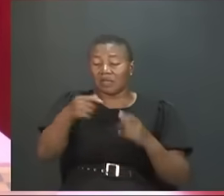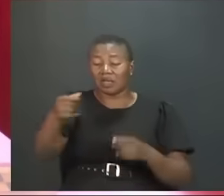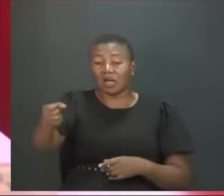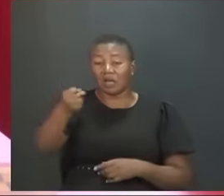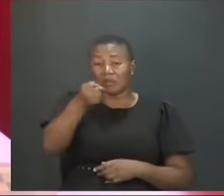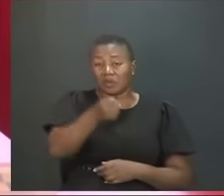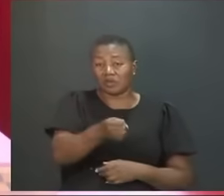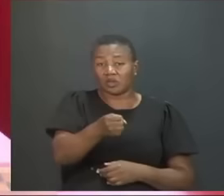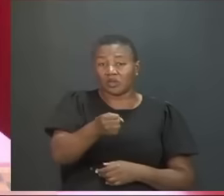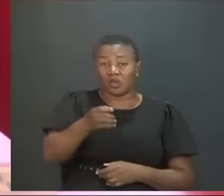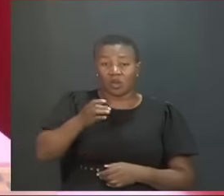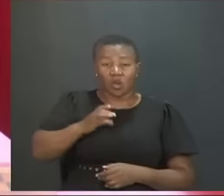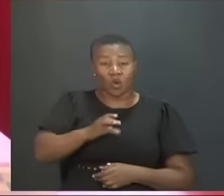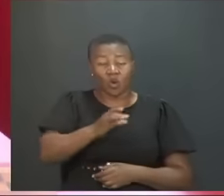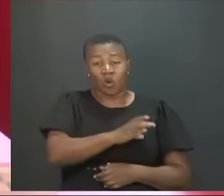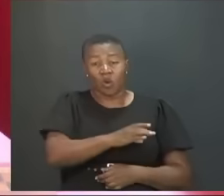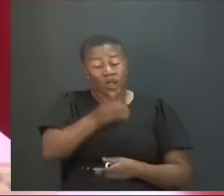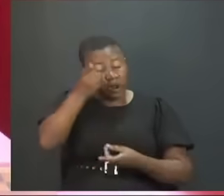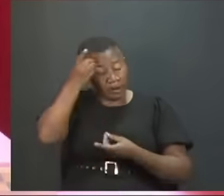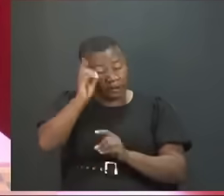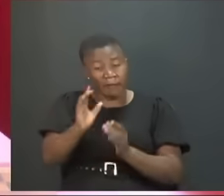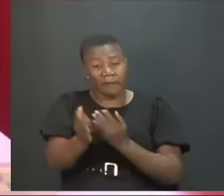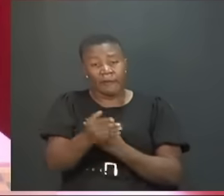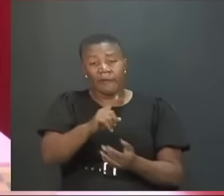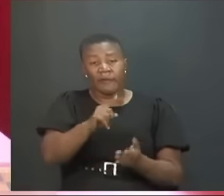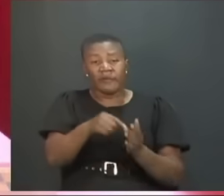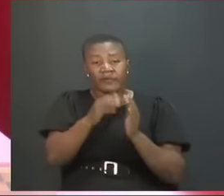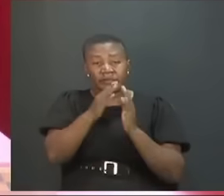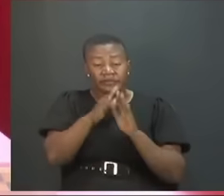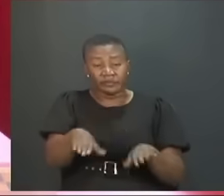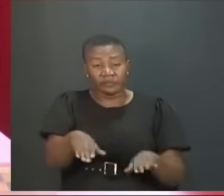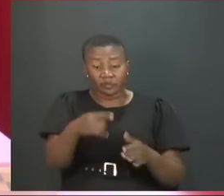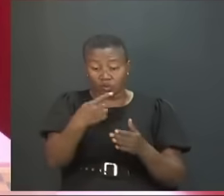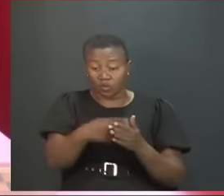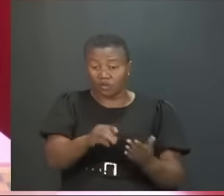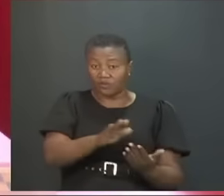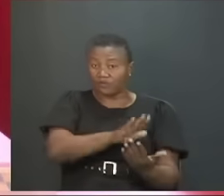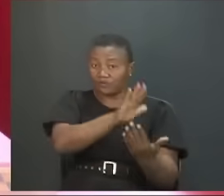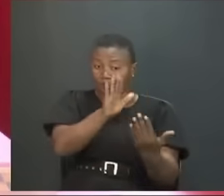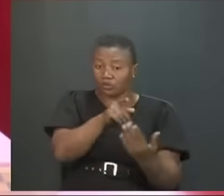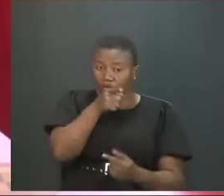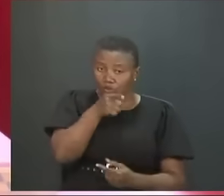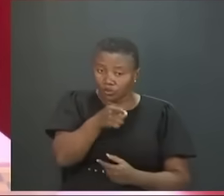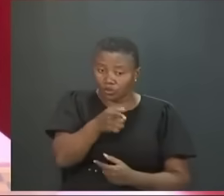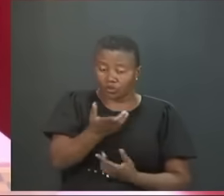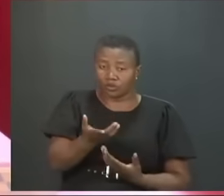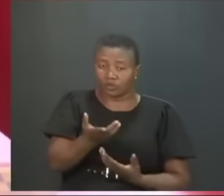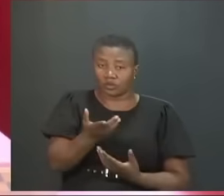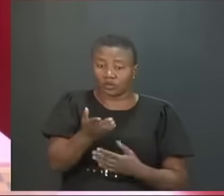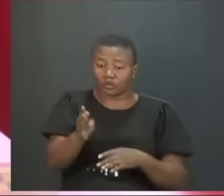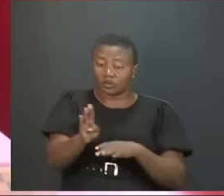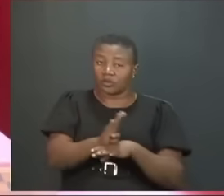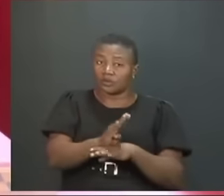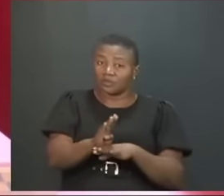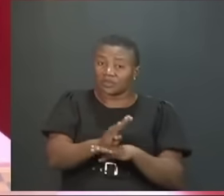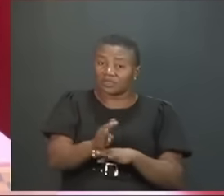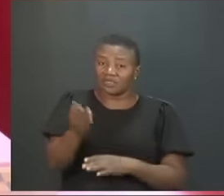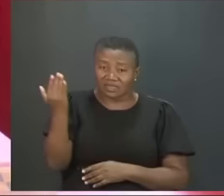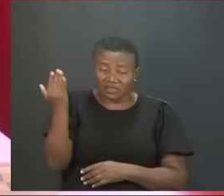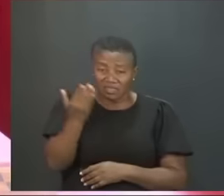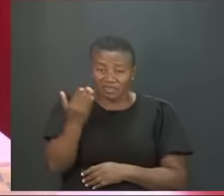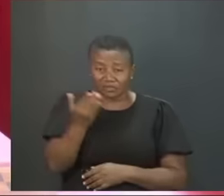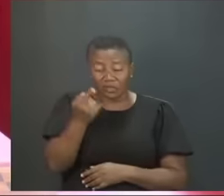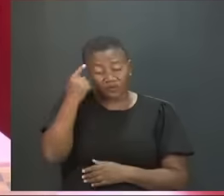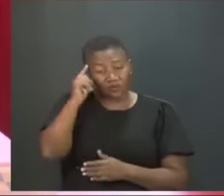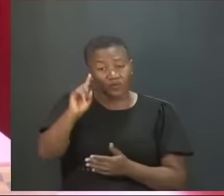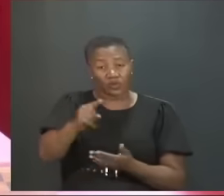is a matter decided already by this House. What is before you is the business statement, so